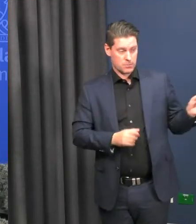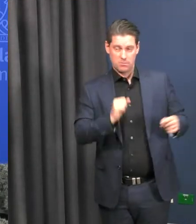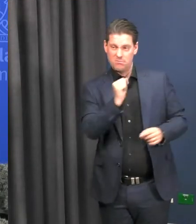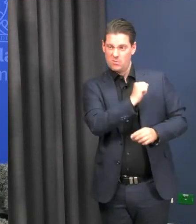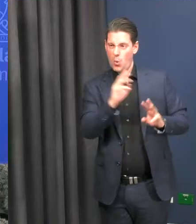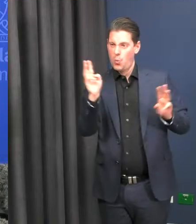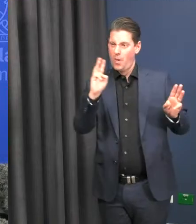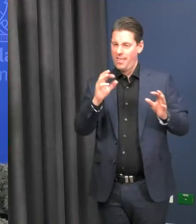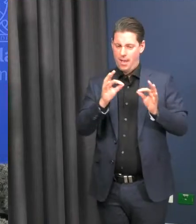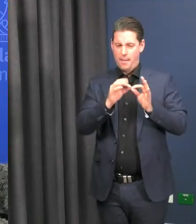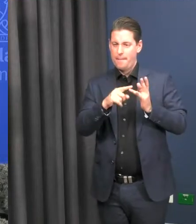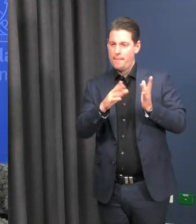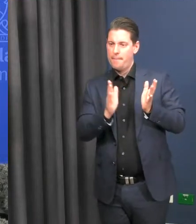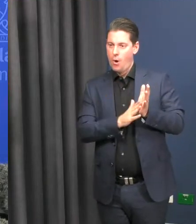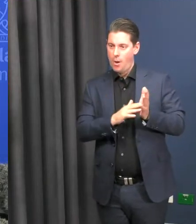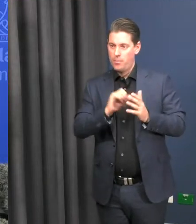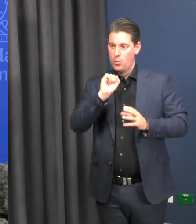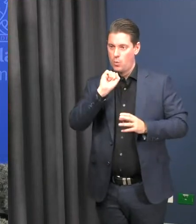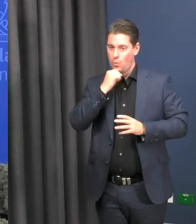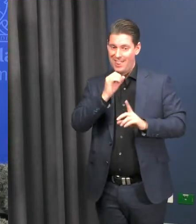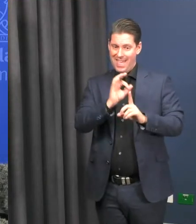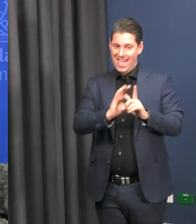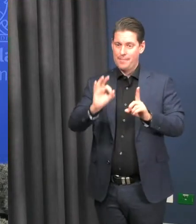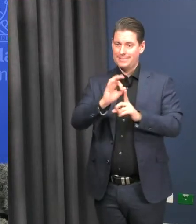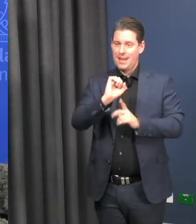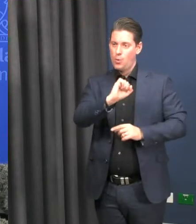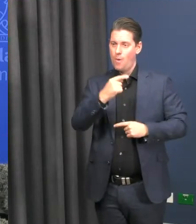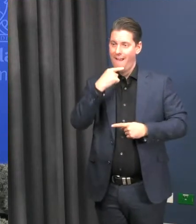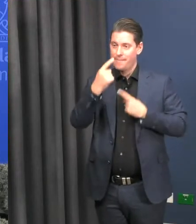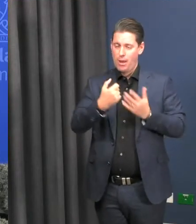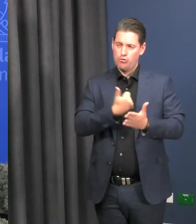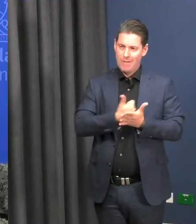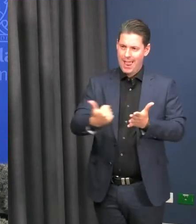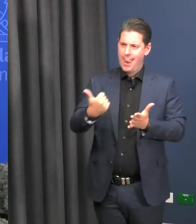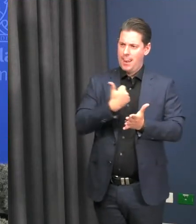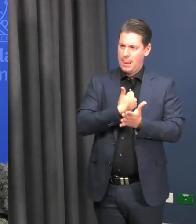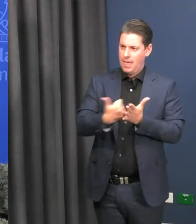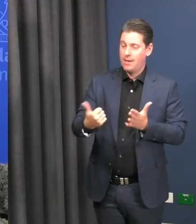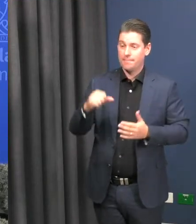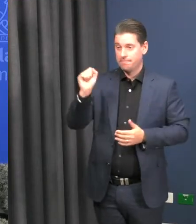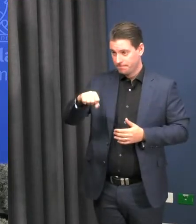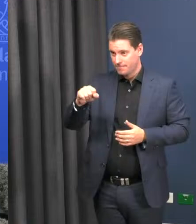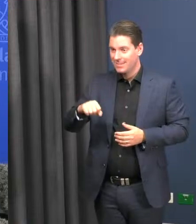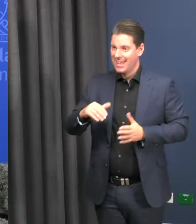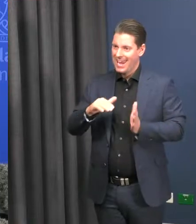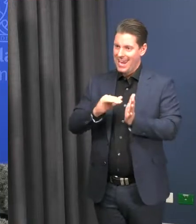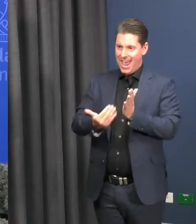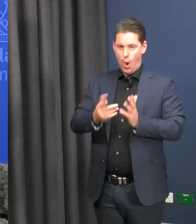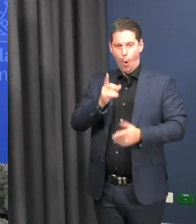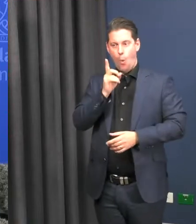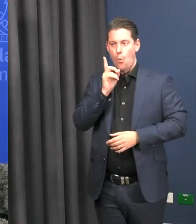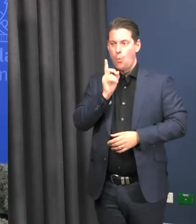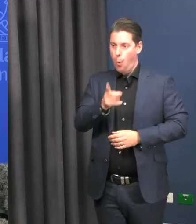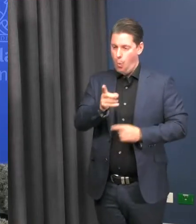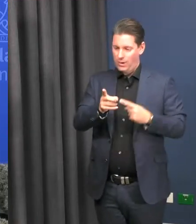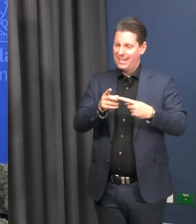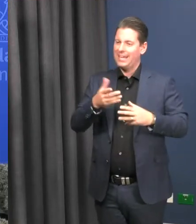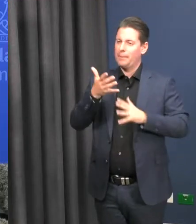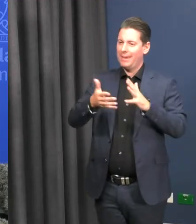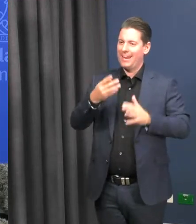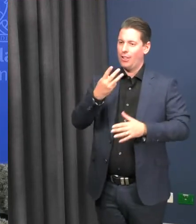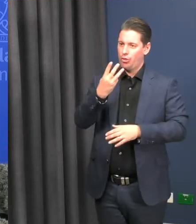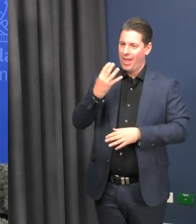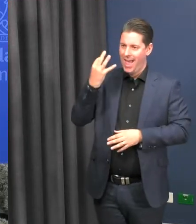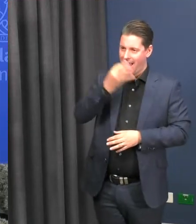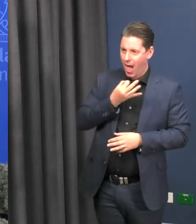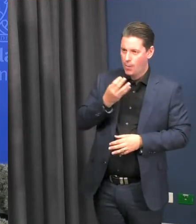their, information more regularly now? Absolutely. So we've gone into the warning phase, which means updates every 3 hours. And as